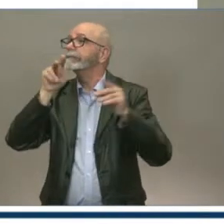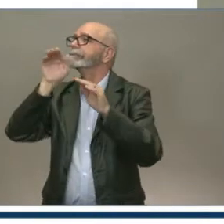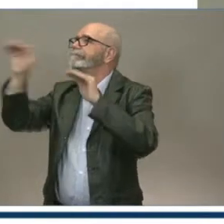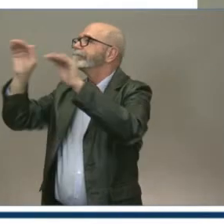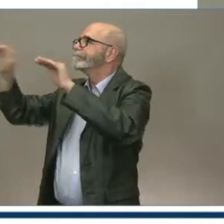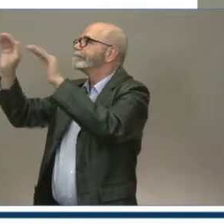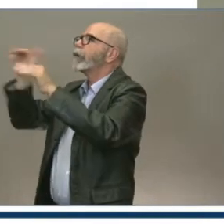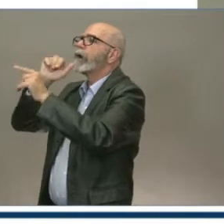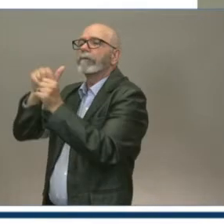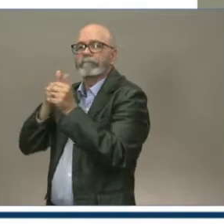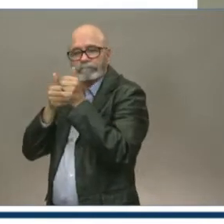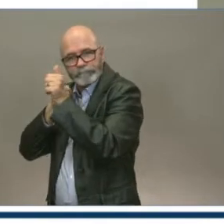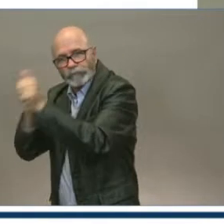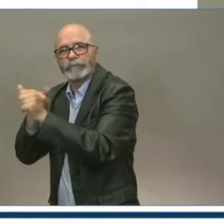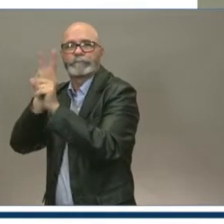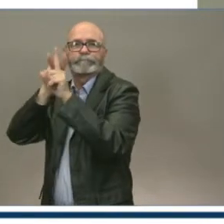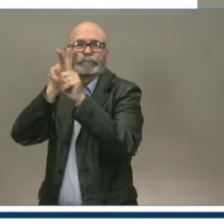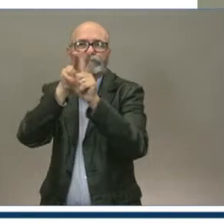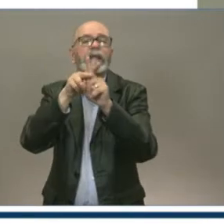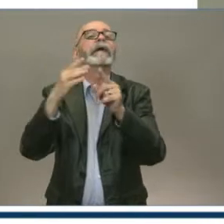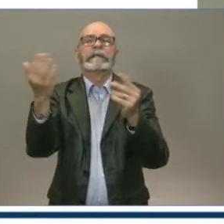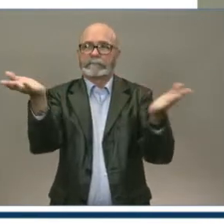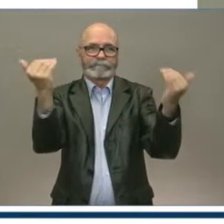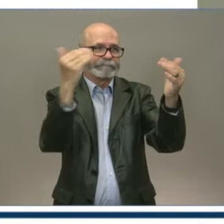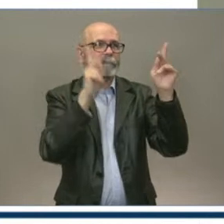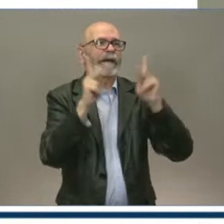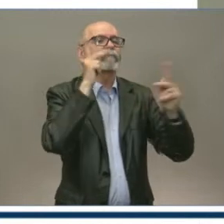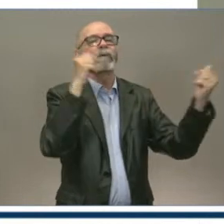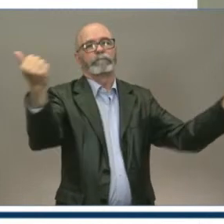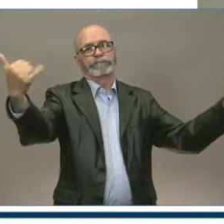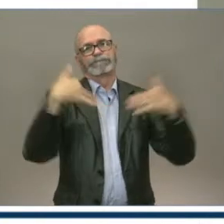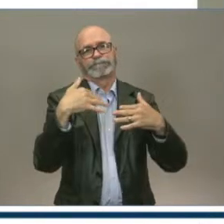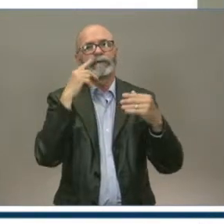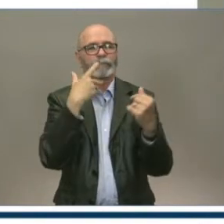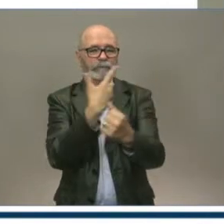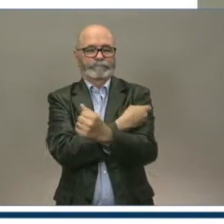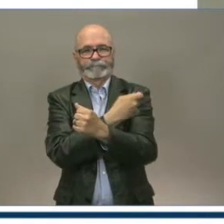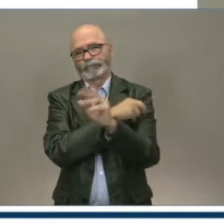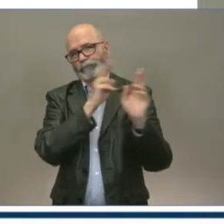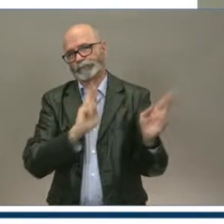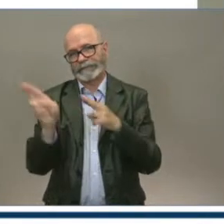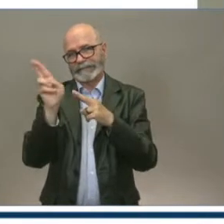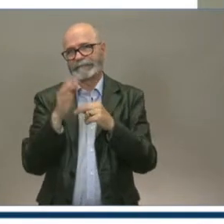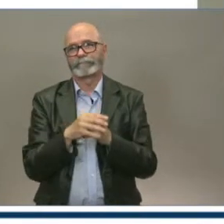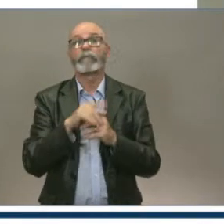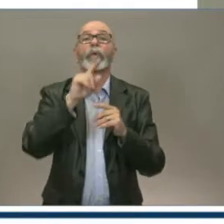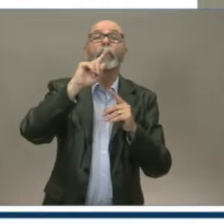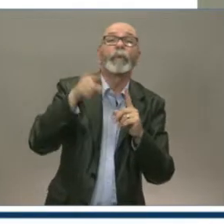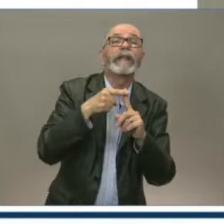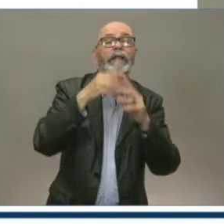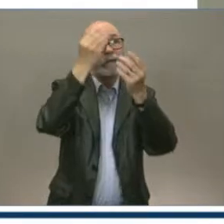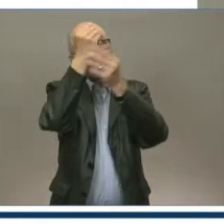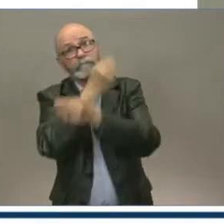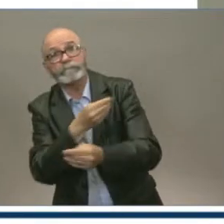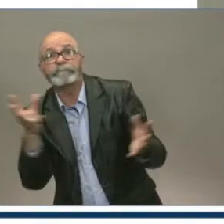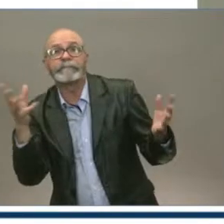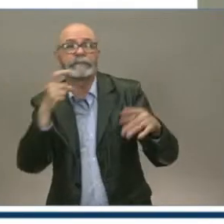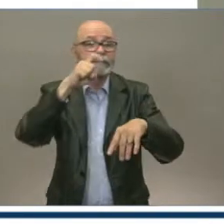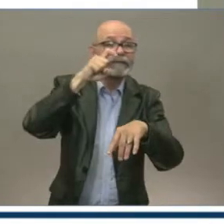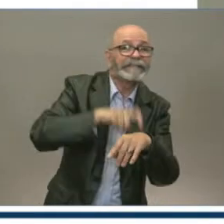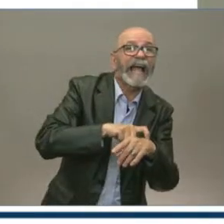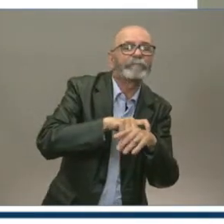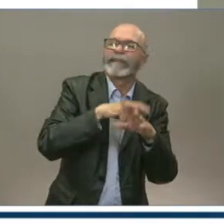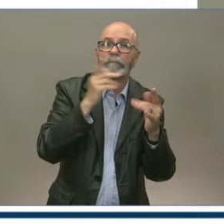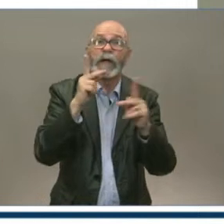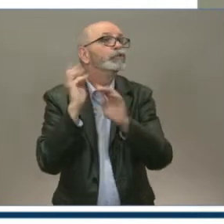and getting vaccine into arms. We will not announce specific dates or times, because that just builds up a whole group of people who are